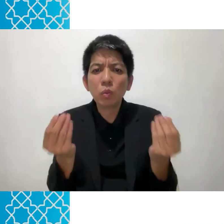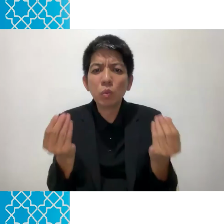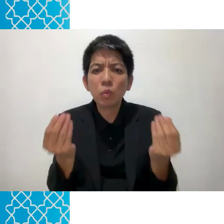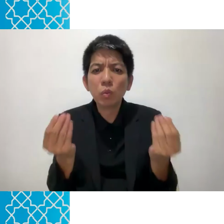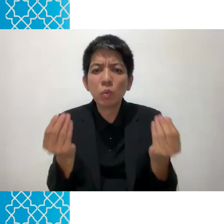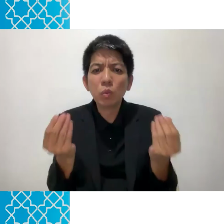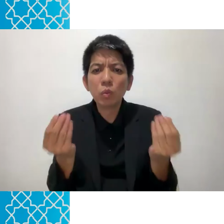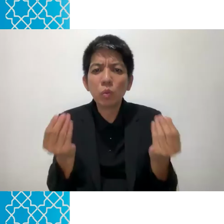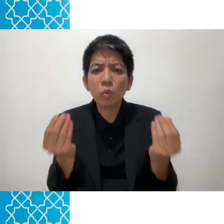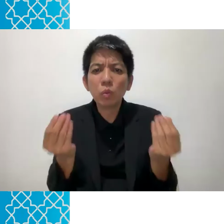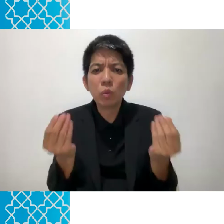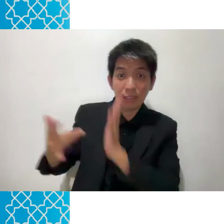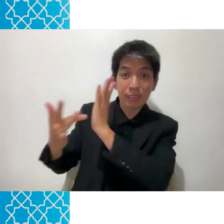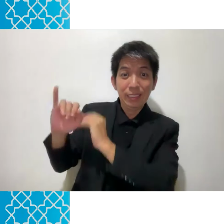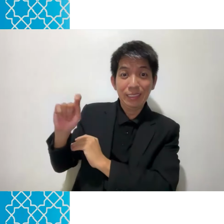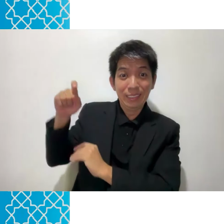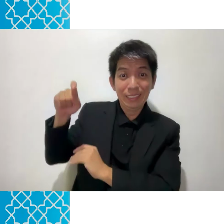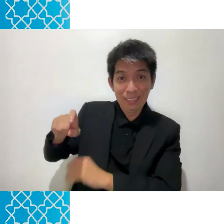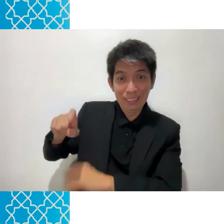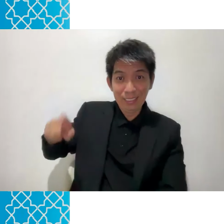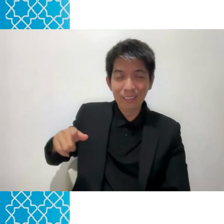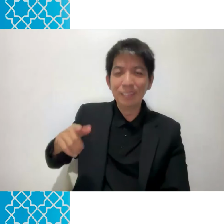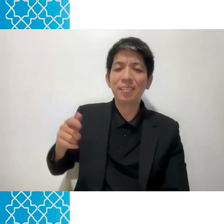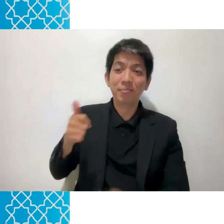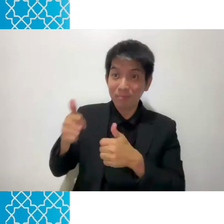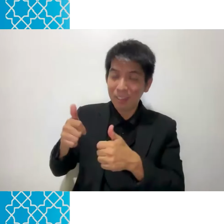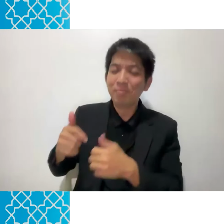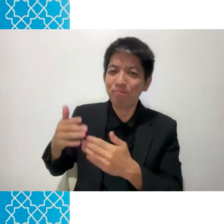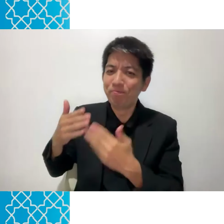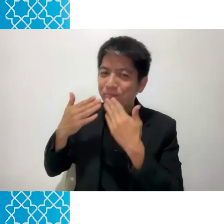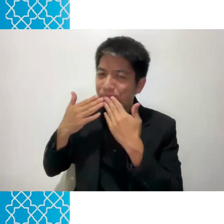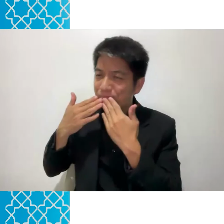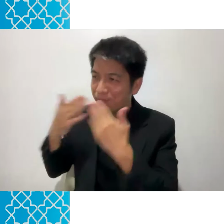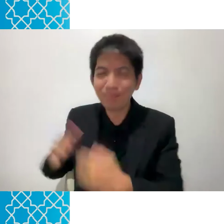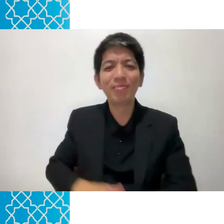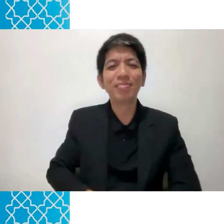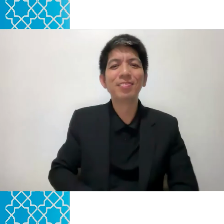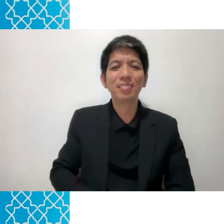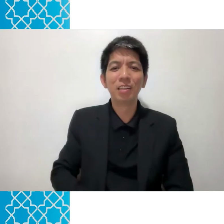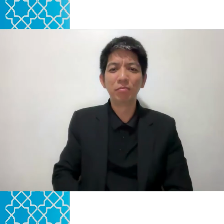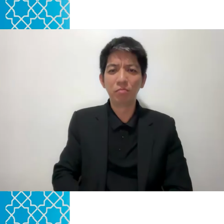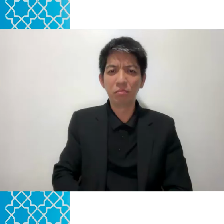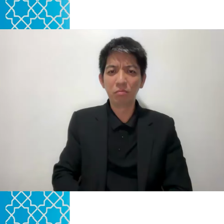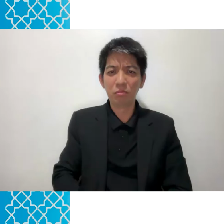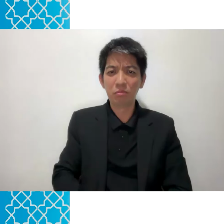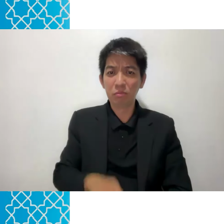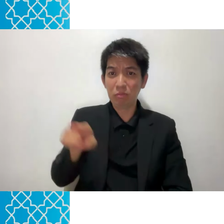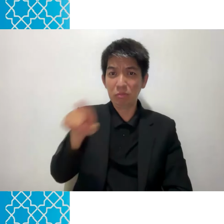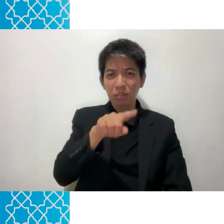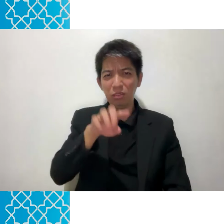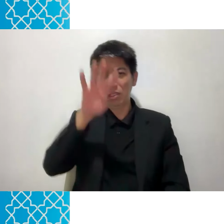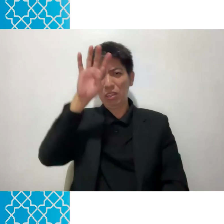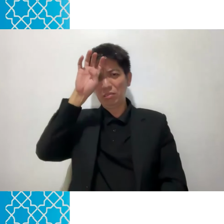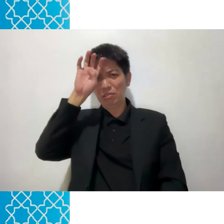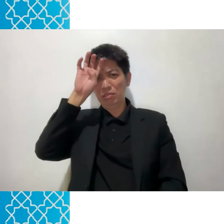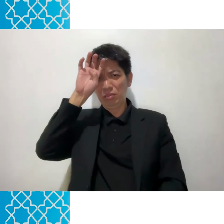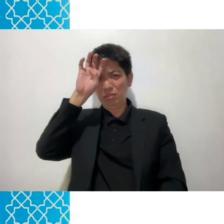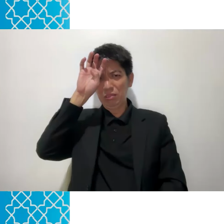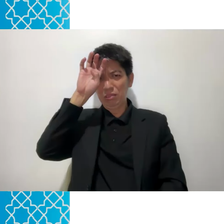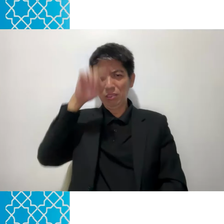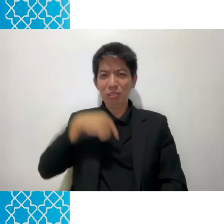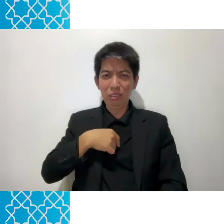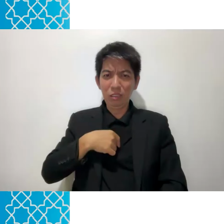much. Maybe you are wondering, who am I? What are we doing here? I want to quickly introduce myself. My name is Molly Stoneman.